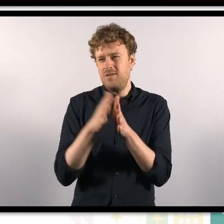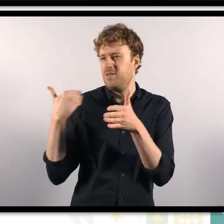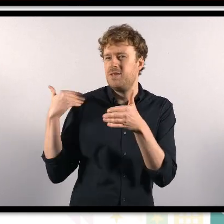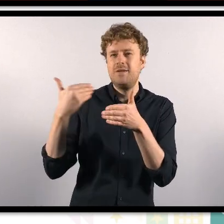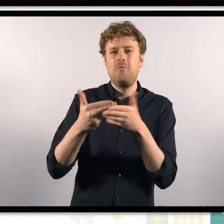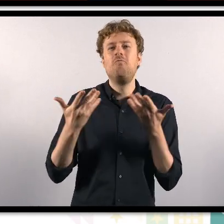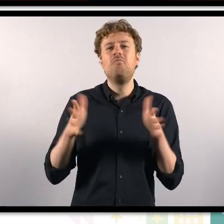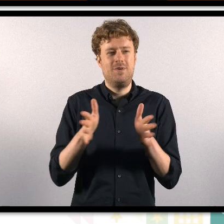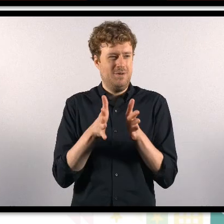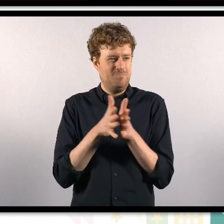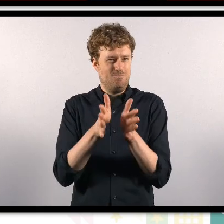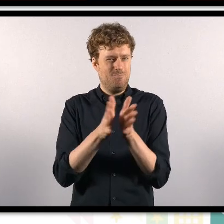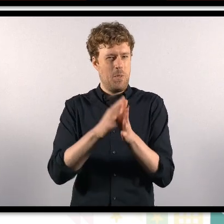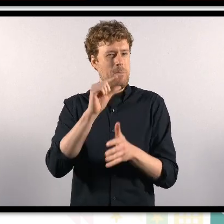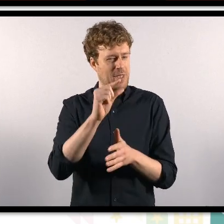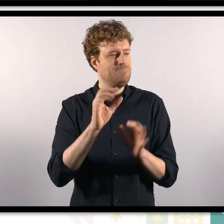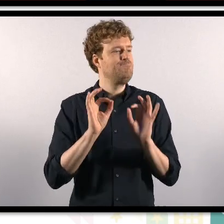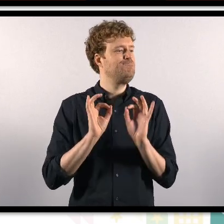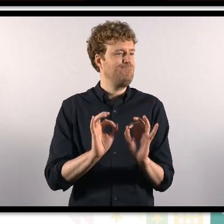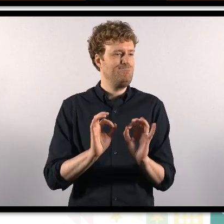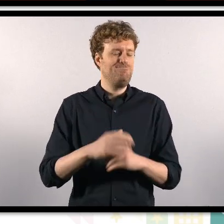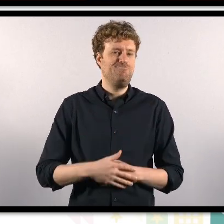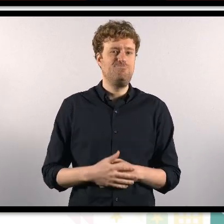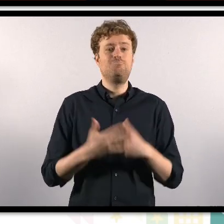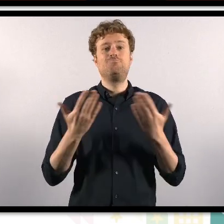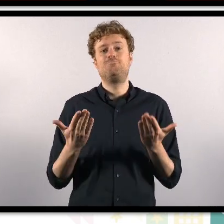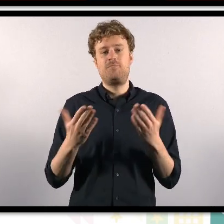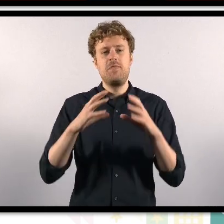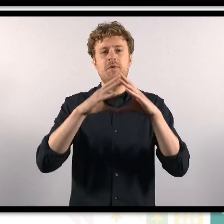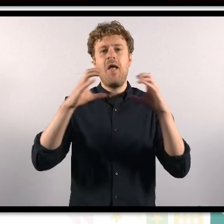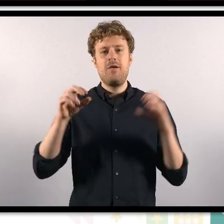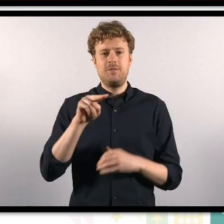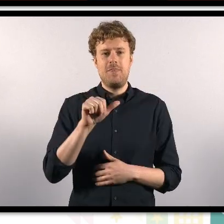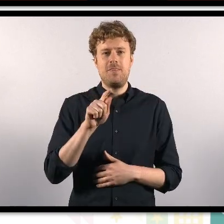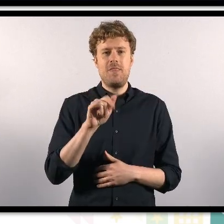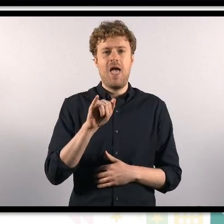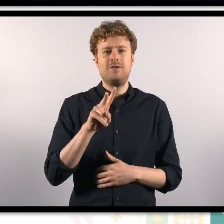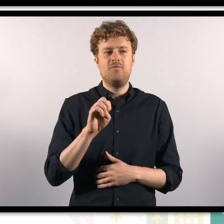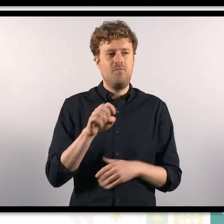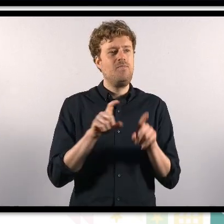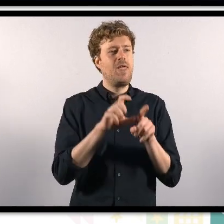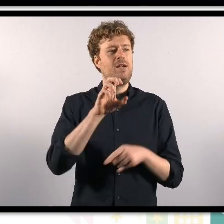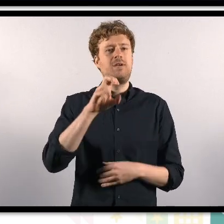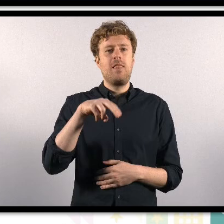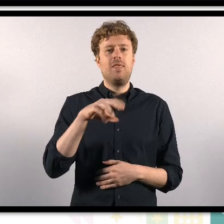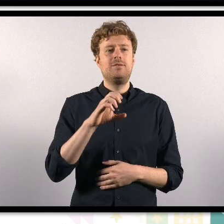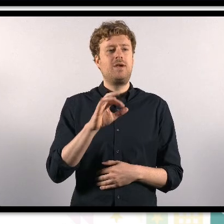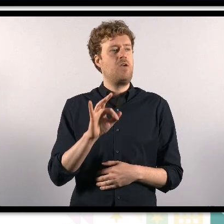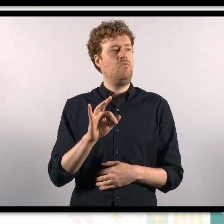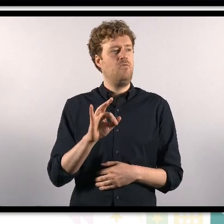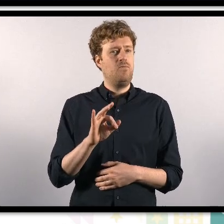200 projects coming from 190 different countries out there, and we are truly a global